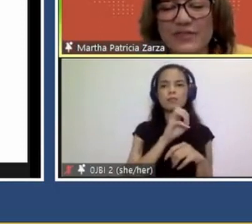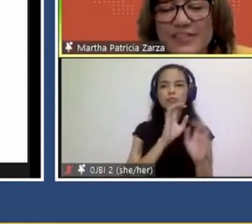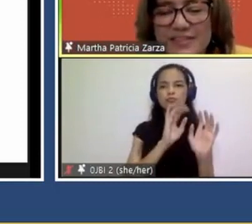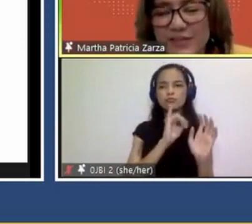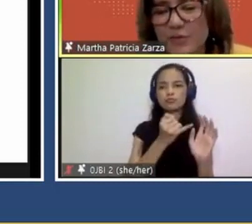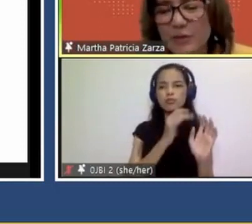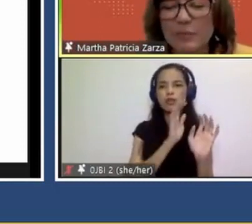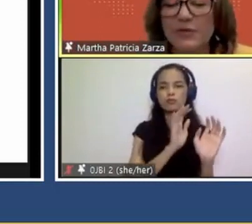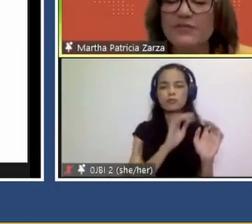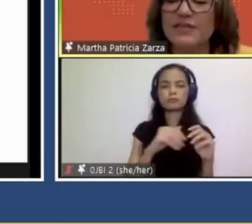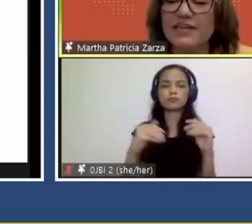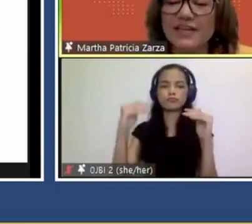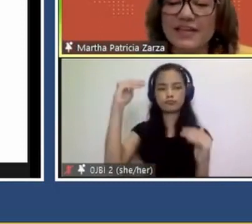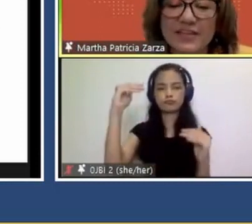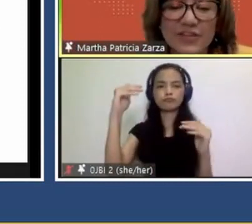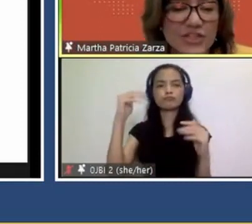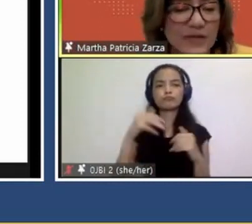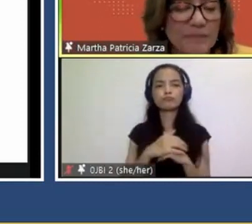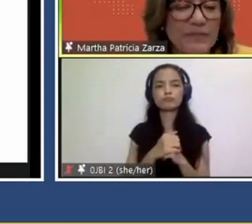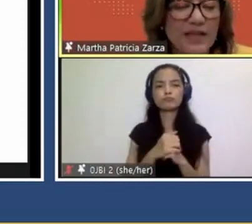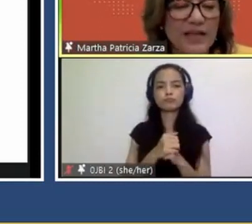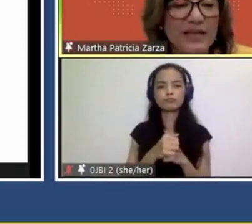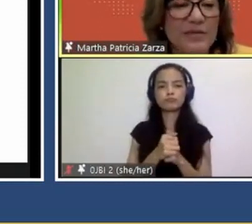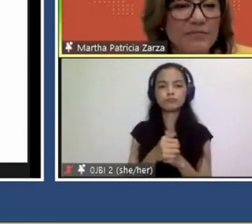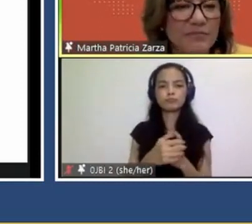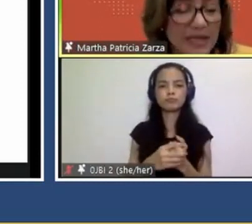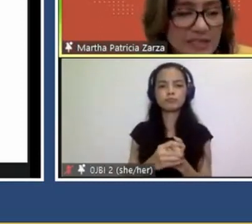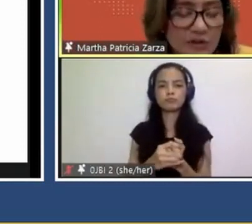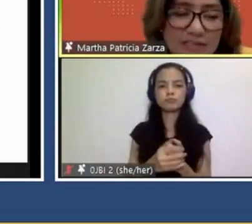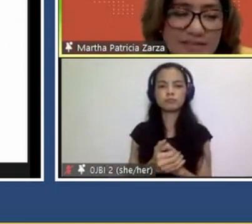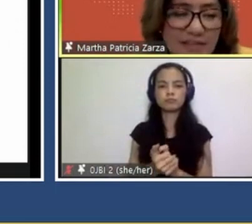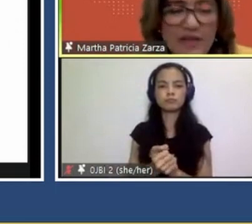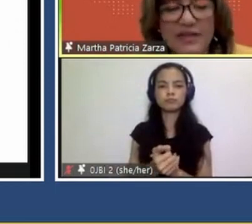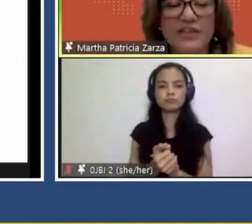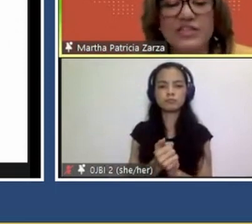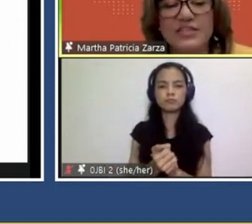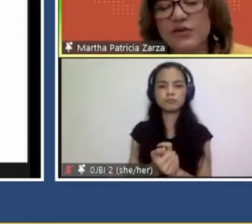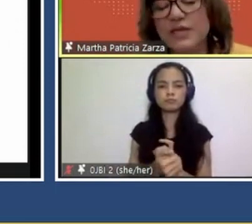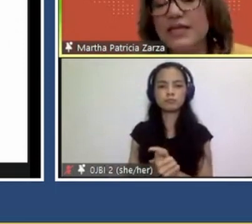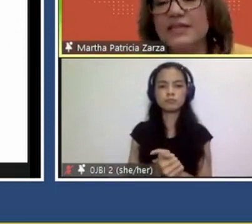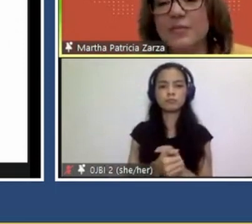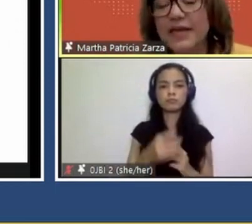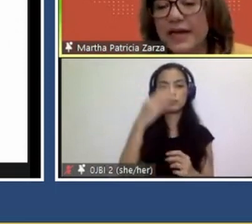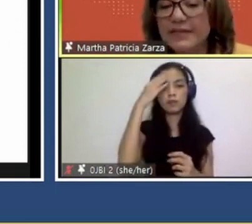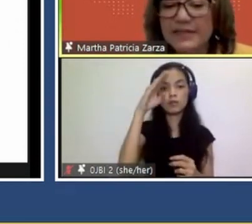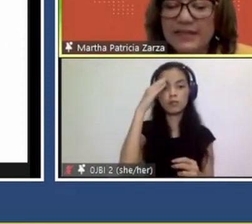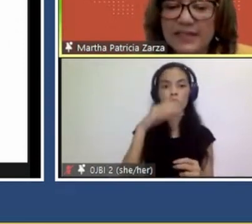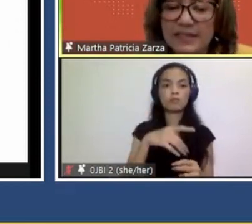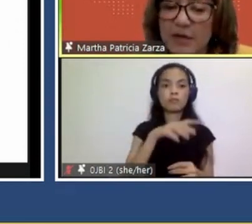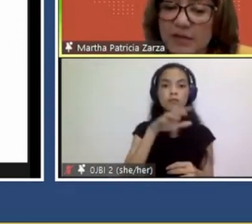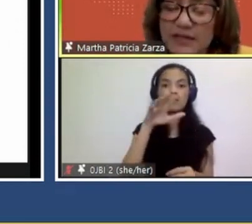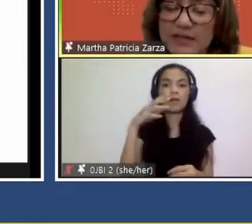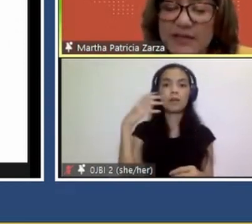and 262 million people living in Indonesia. In Mexico is the third largest economy in Latin America,